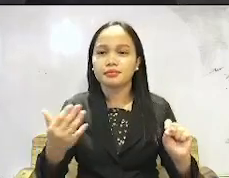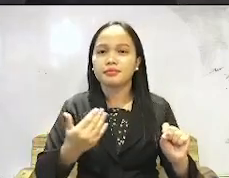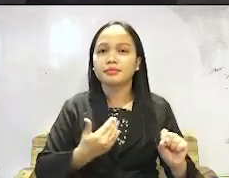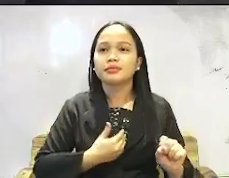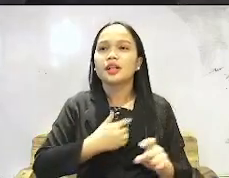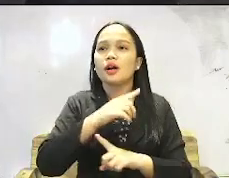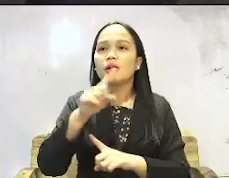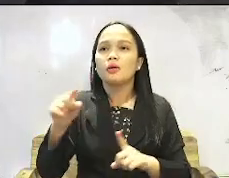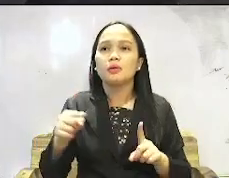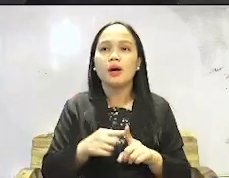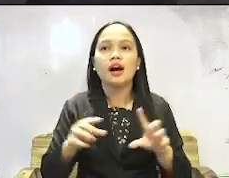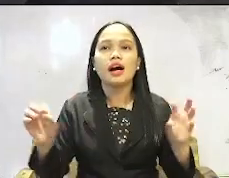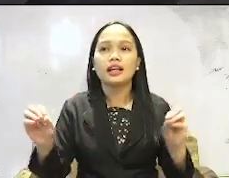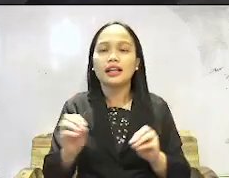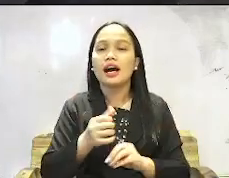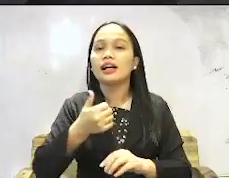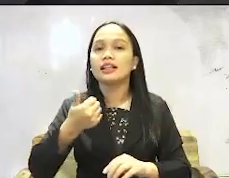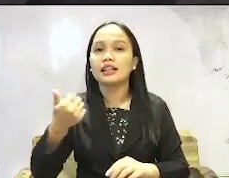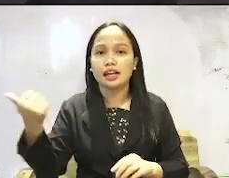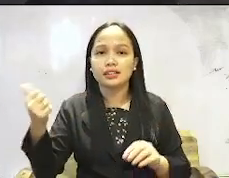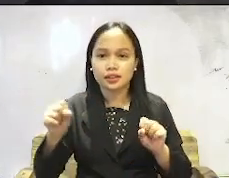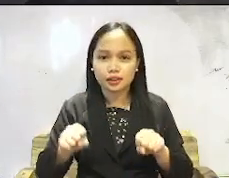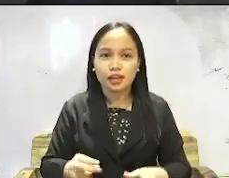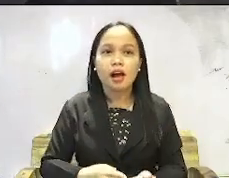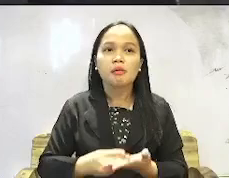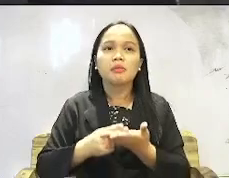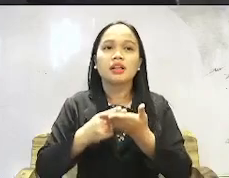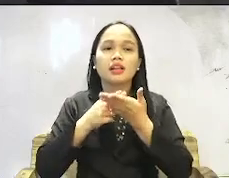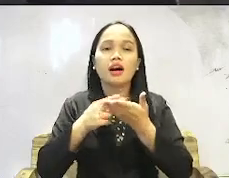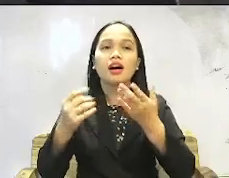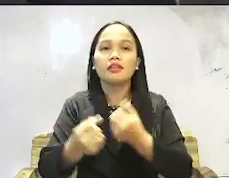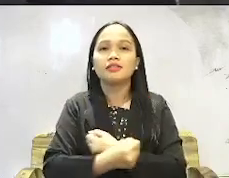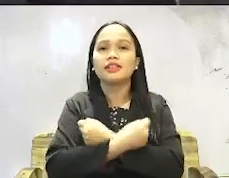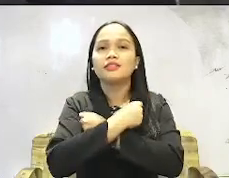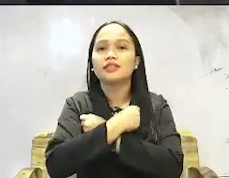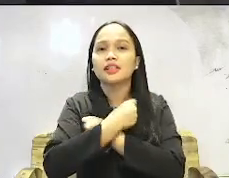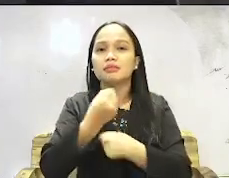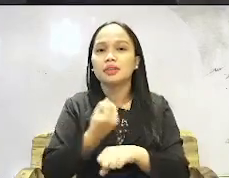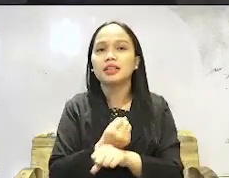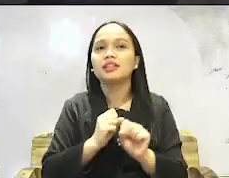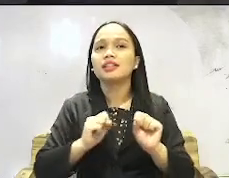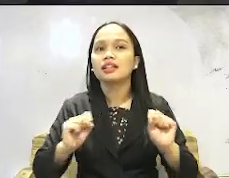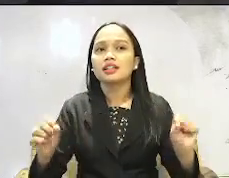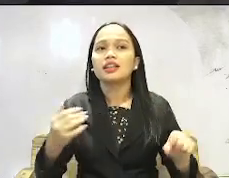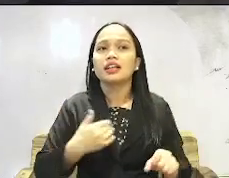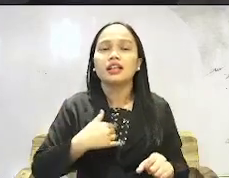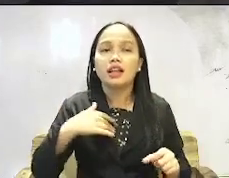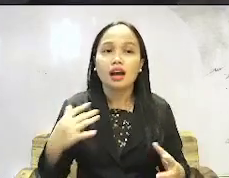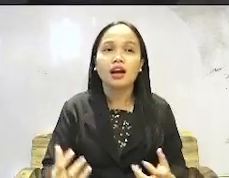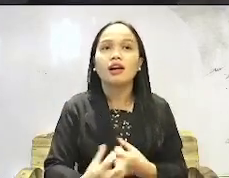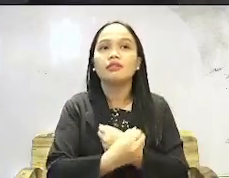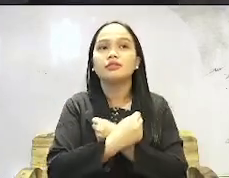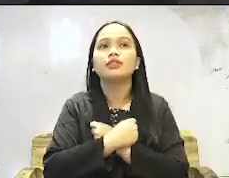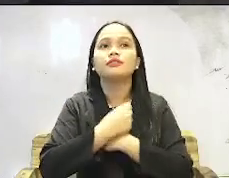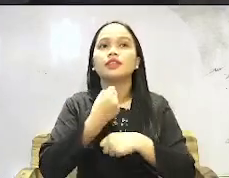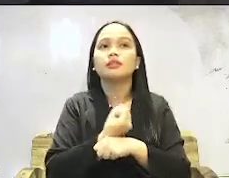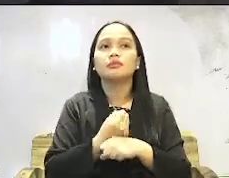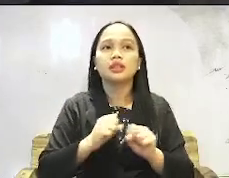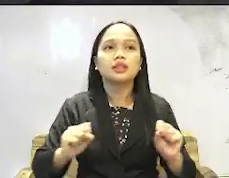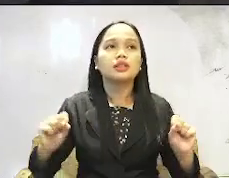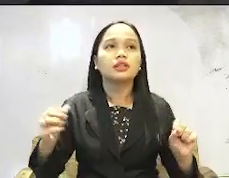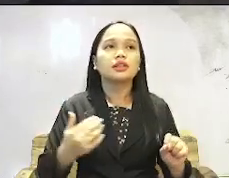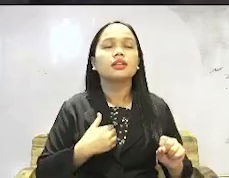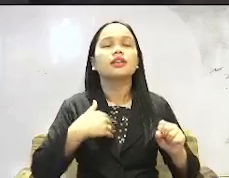me. When nothing else could help, love lifted me. Love lifted